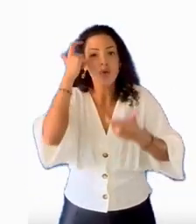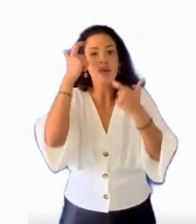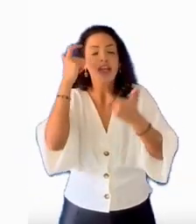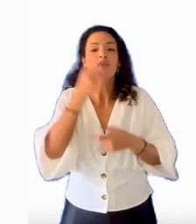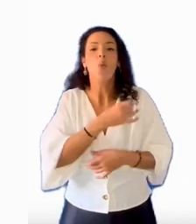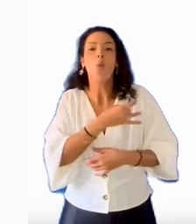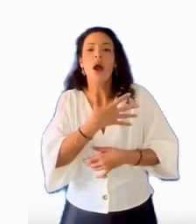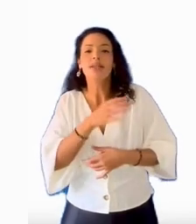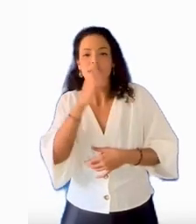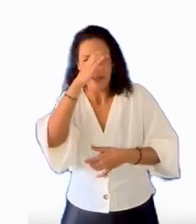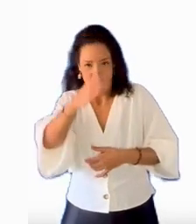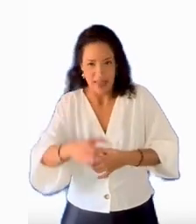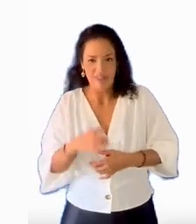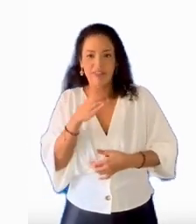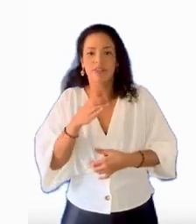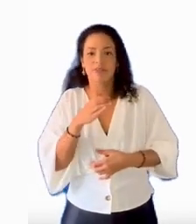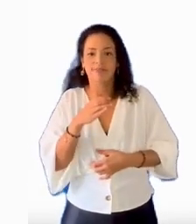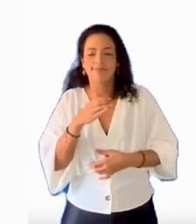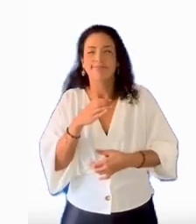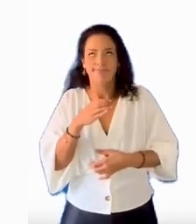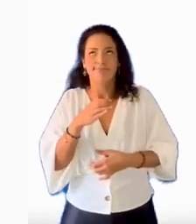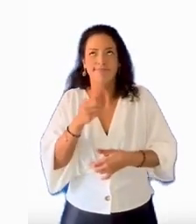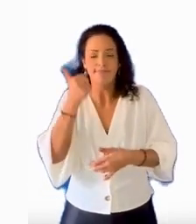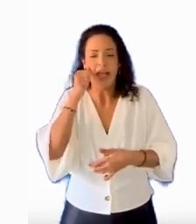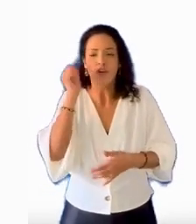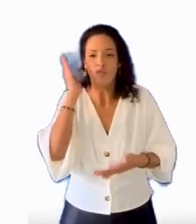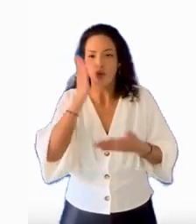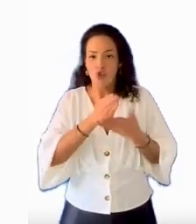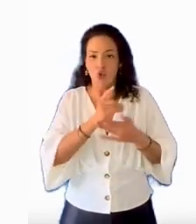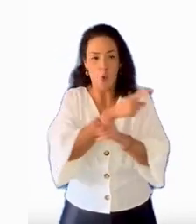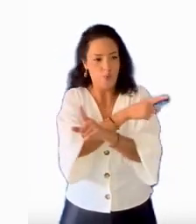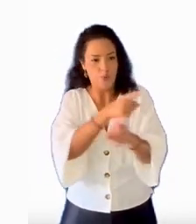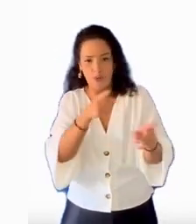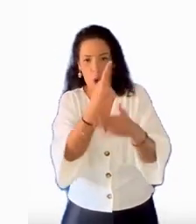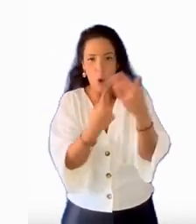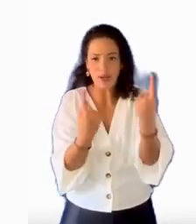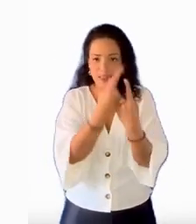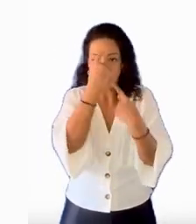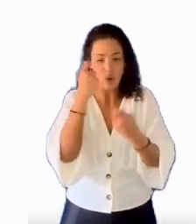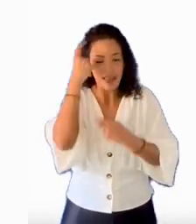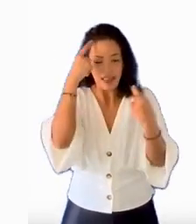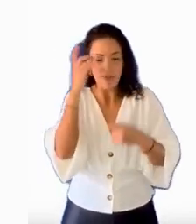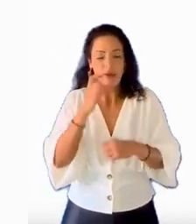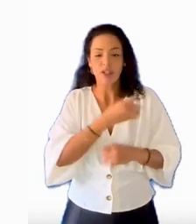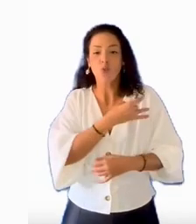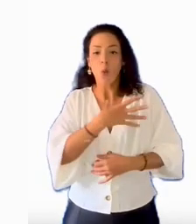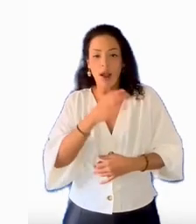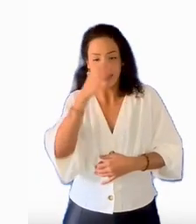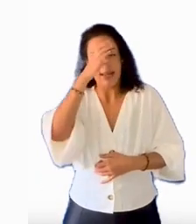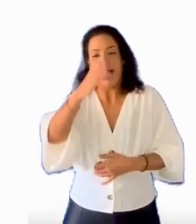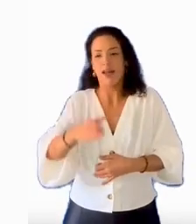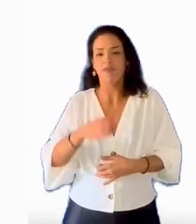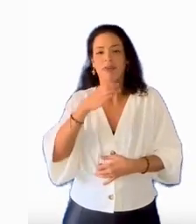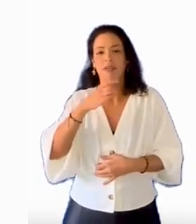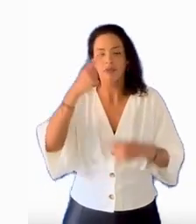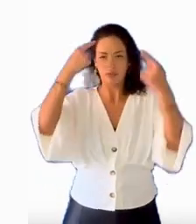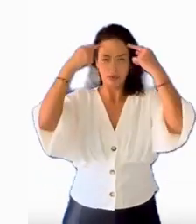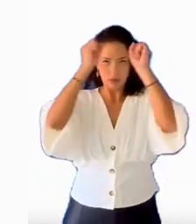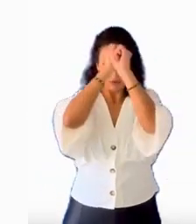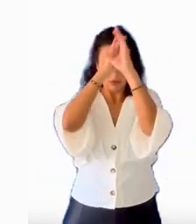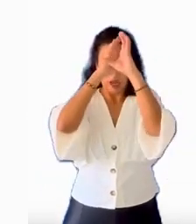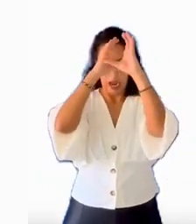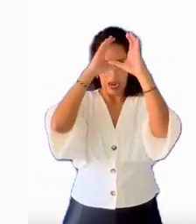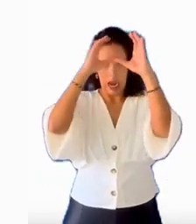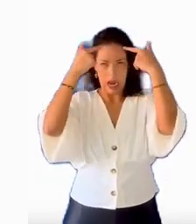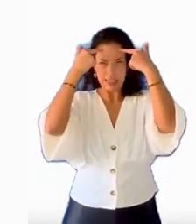white elephant, I can guarantee you that for the next few moments, this white elephant will be all that you can think about. It will grow bigger in your mind